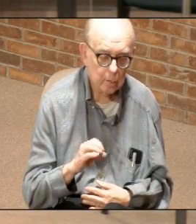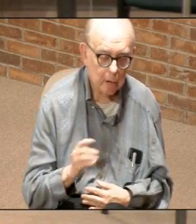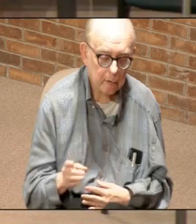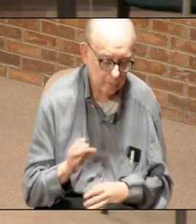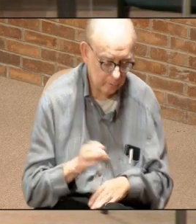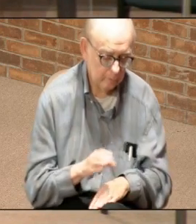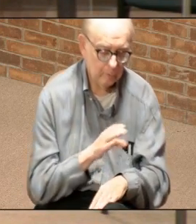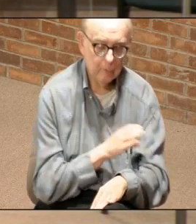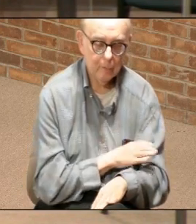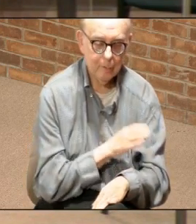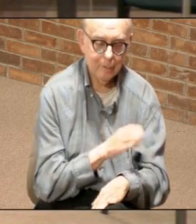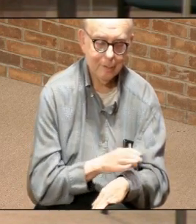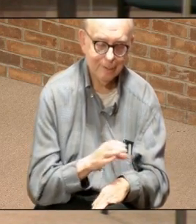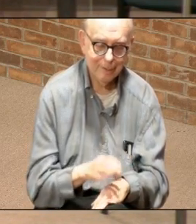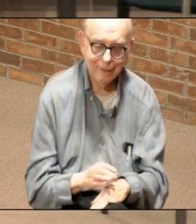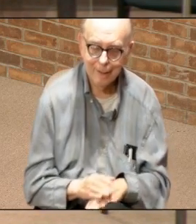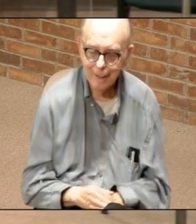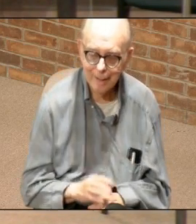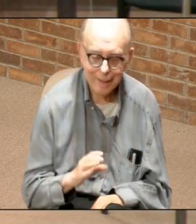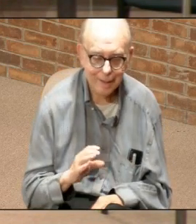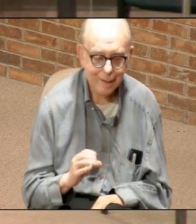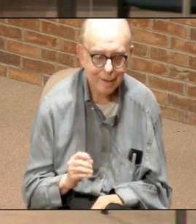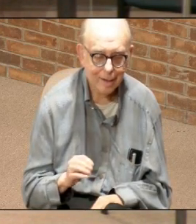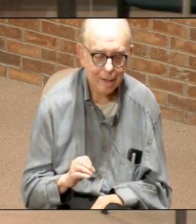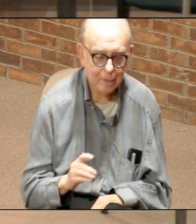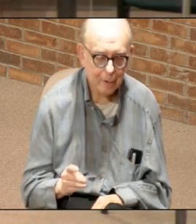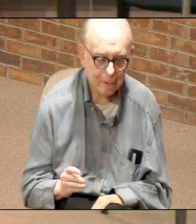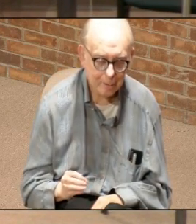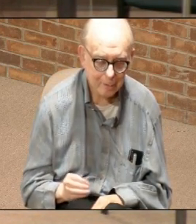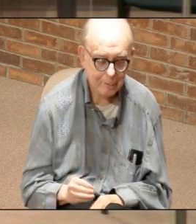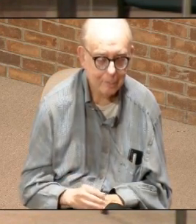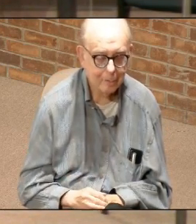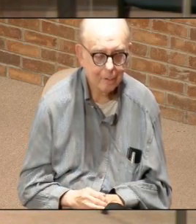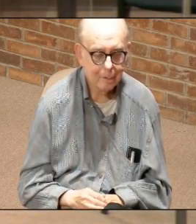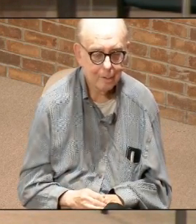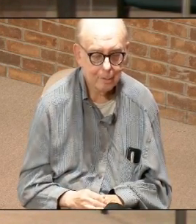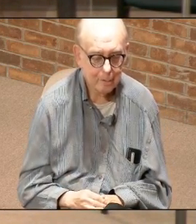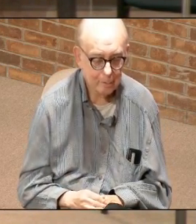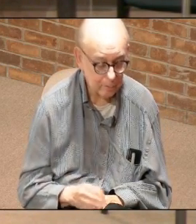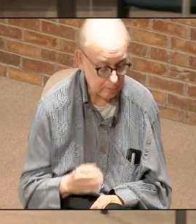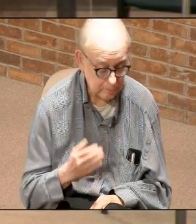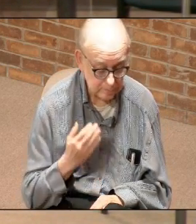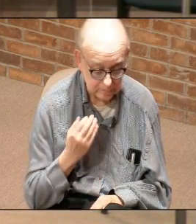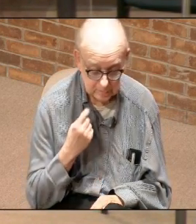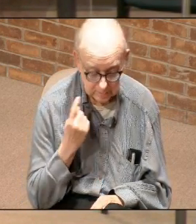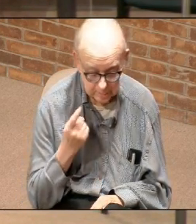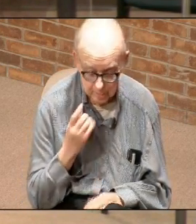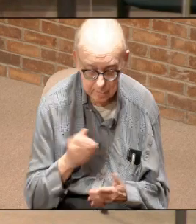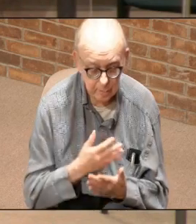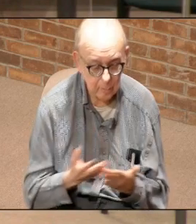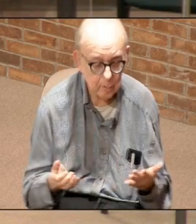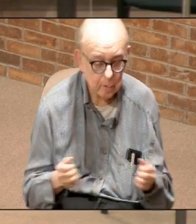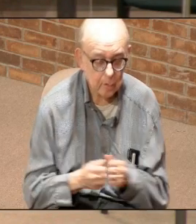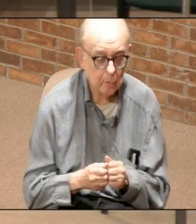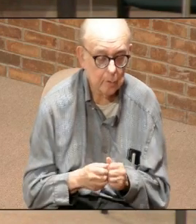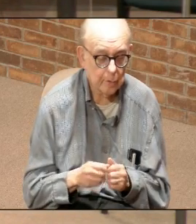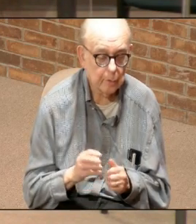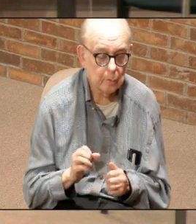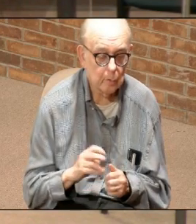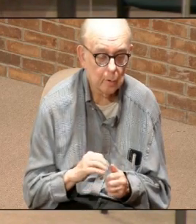I don't think that has anything to do with